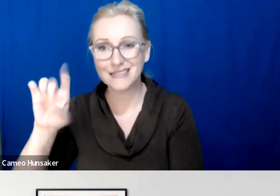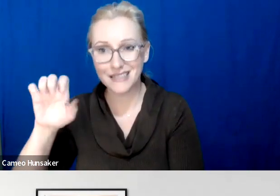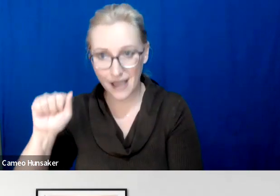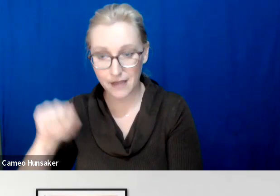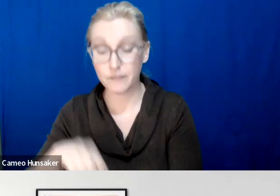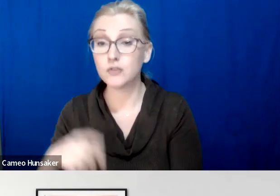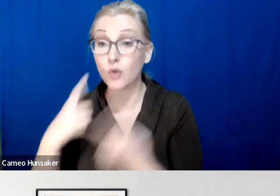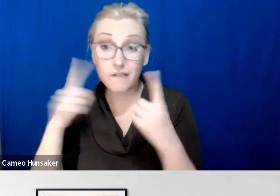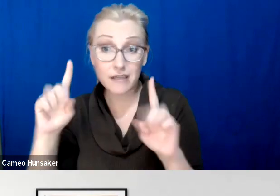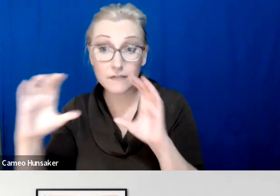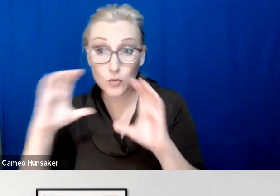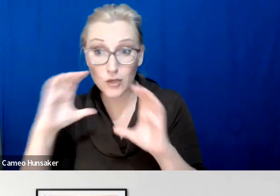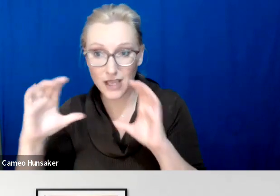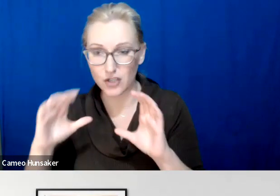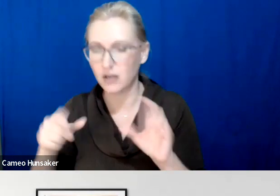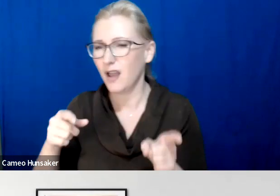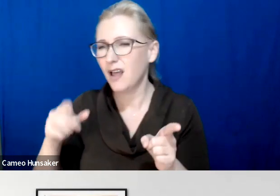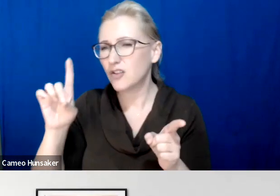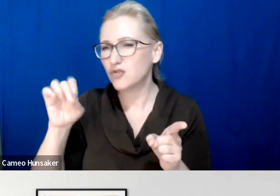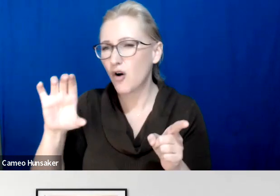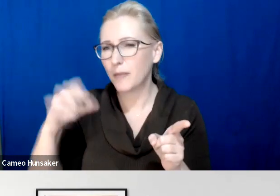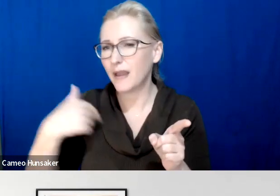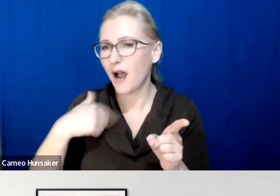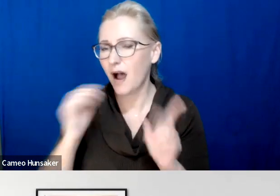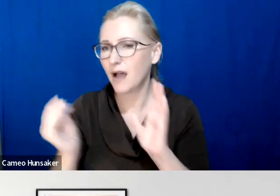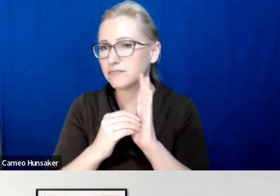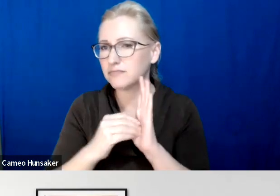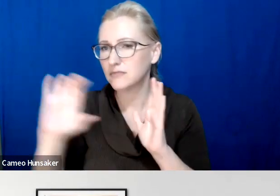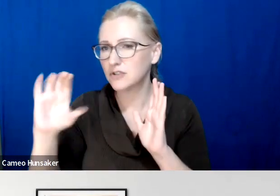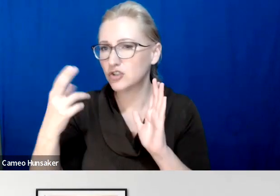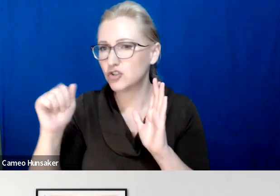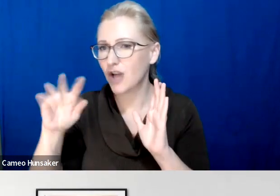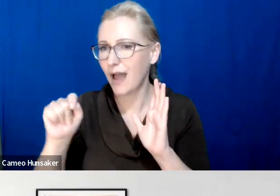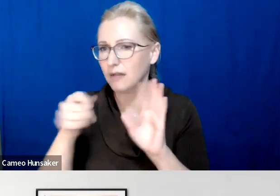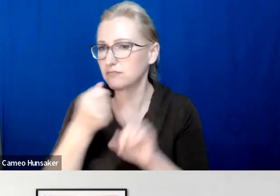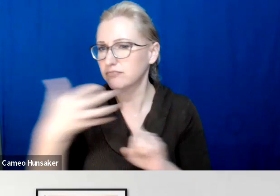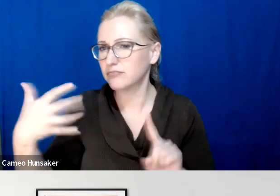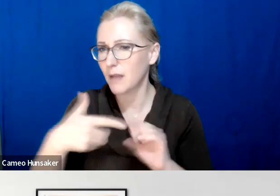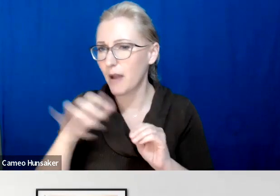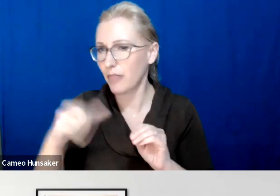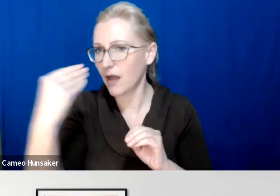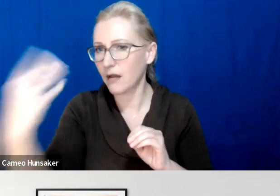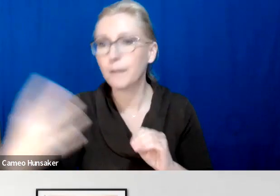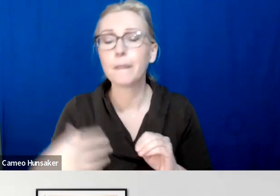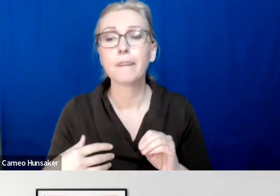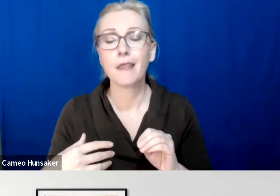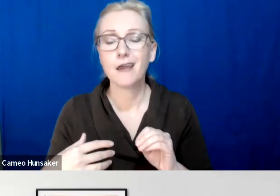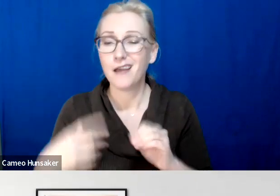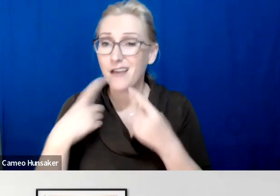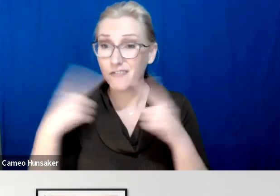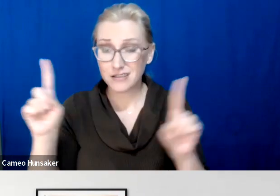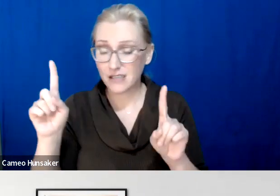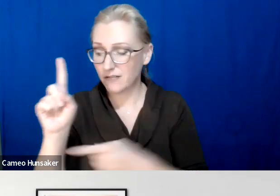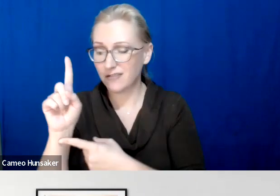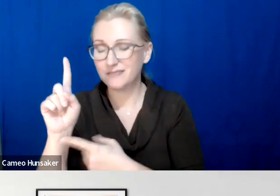communication, in this document that I linked talks about it a little bit. It's not just about, what does the child